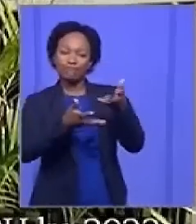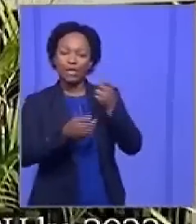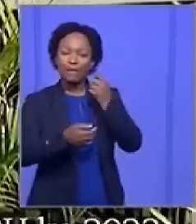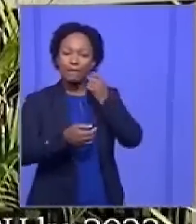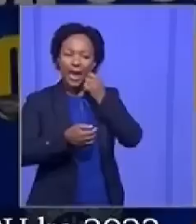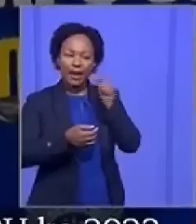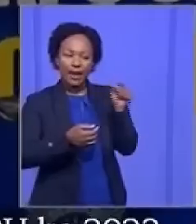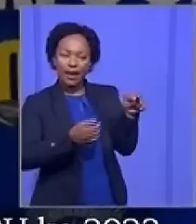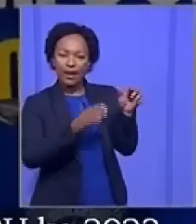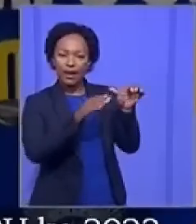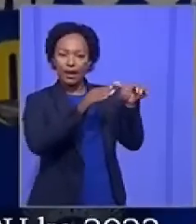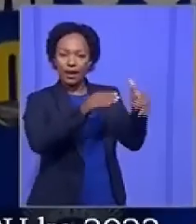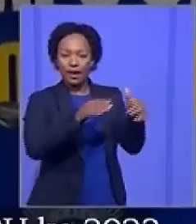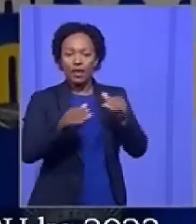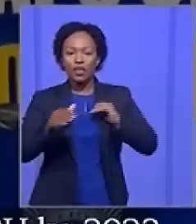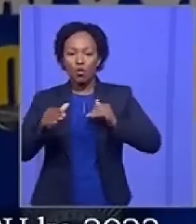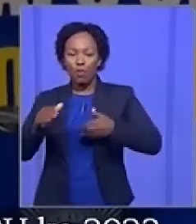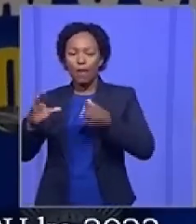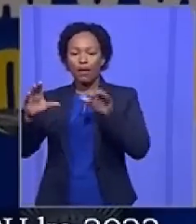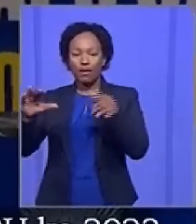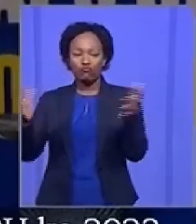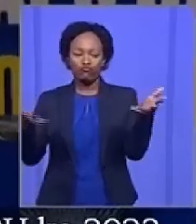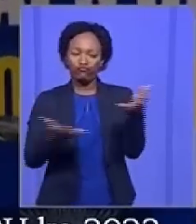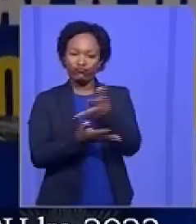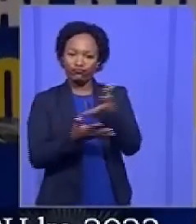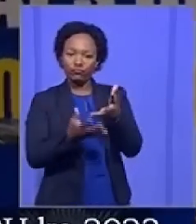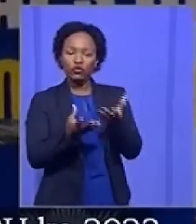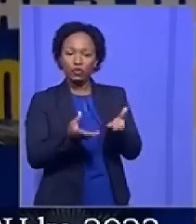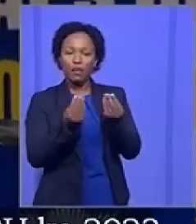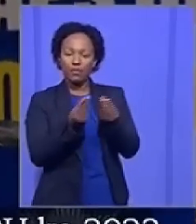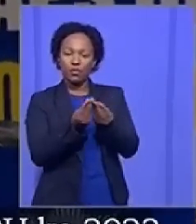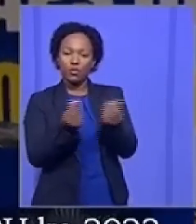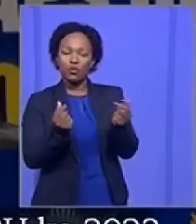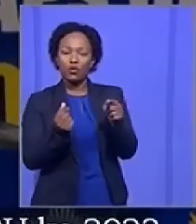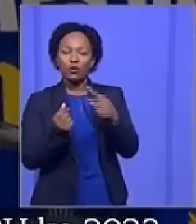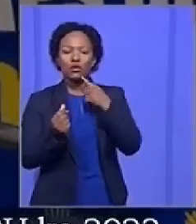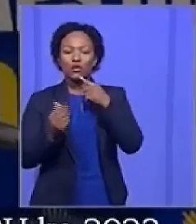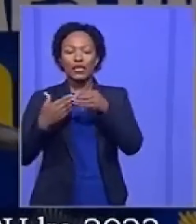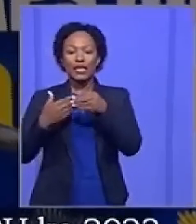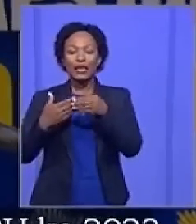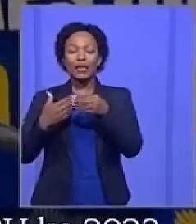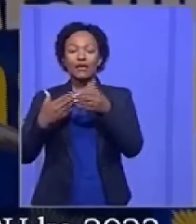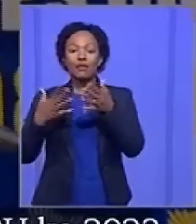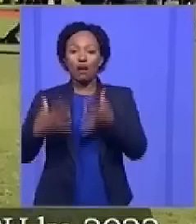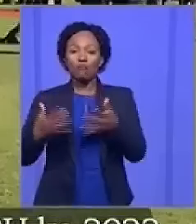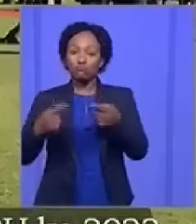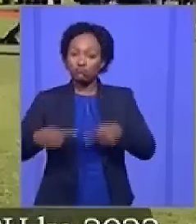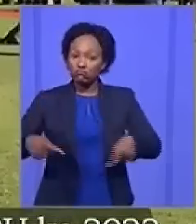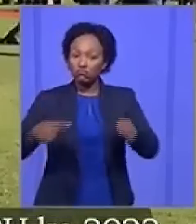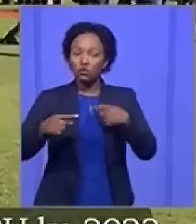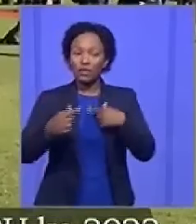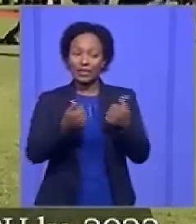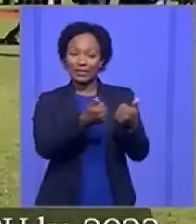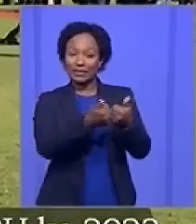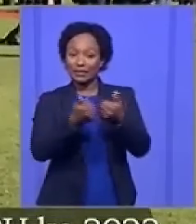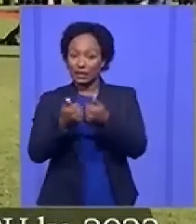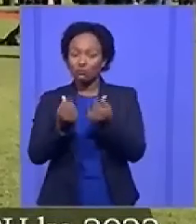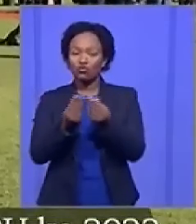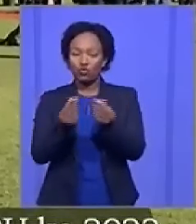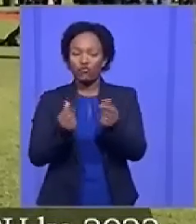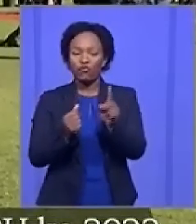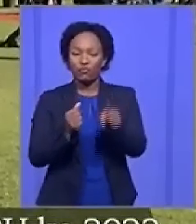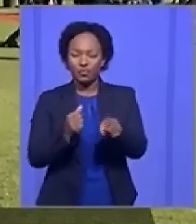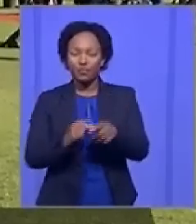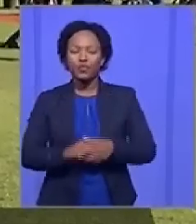try and find solutions. Baetapele ba dikereke ba re dikamano tsa malapa di bohlokwa lwantsha godimo ya dikgoka tsa bong. It's important for